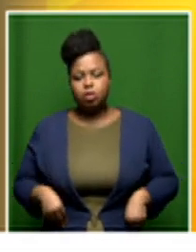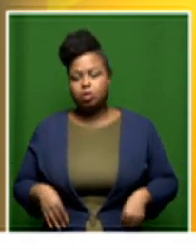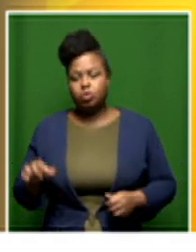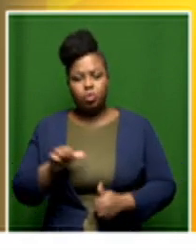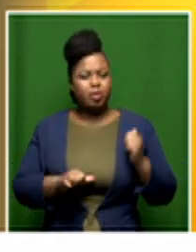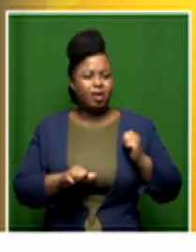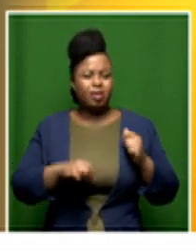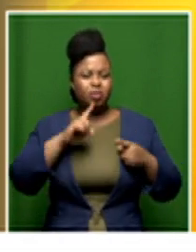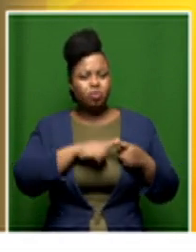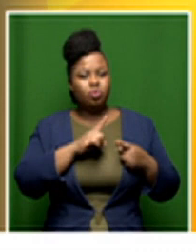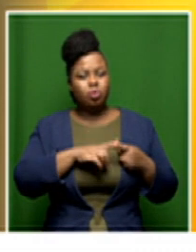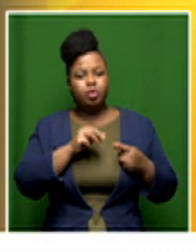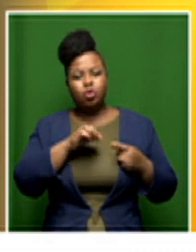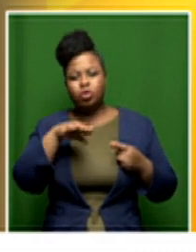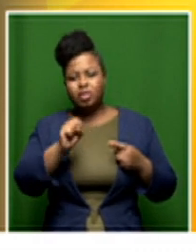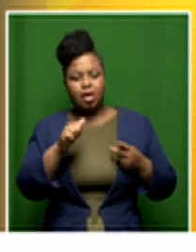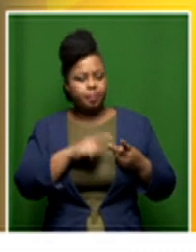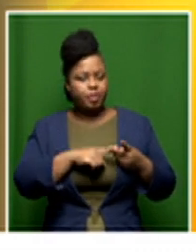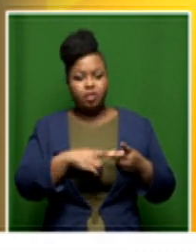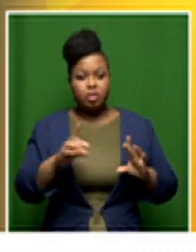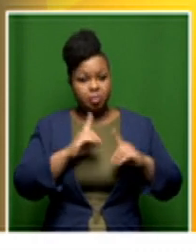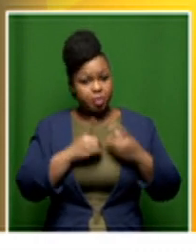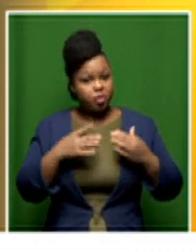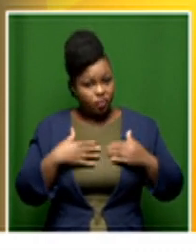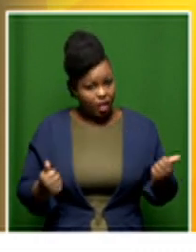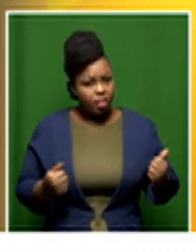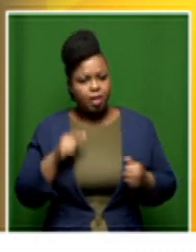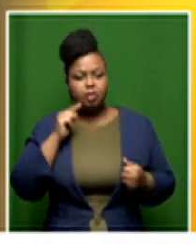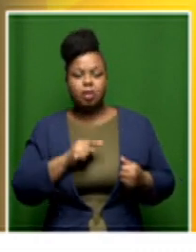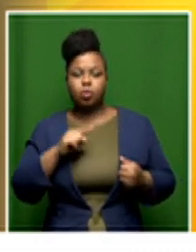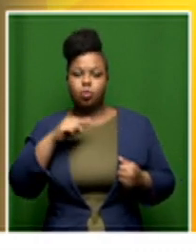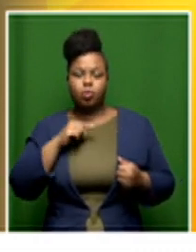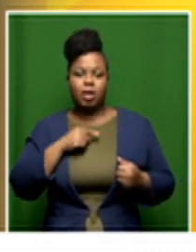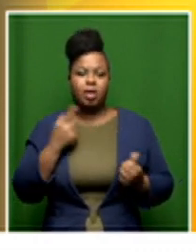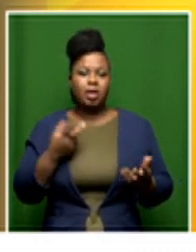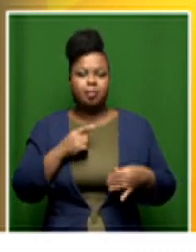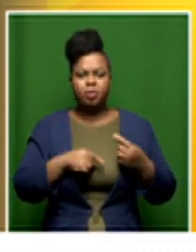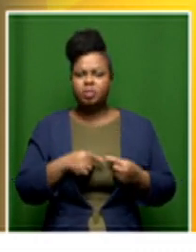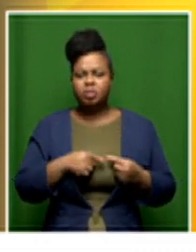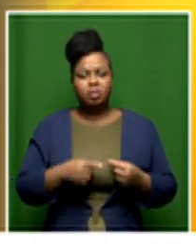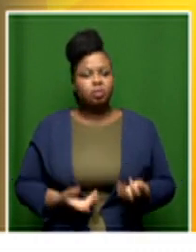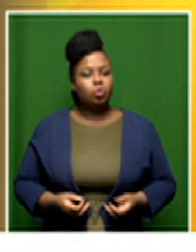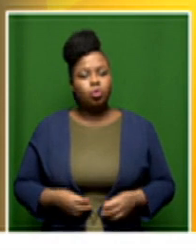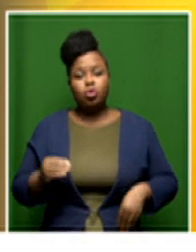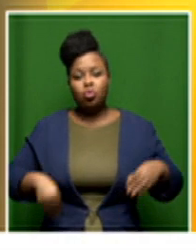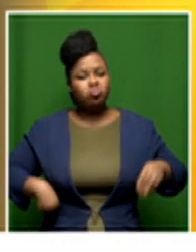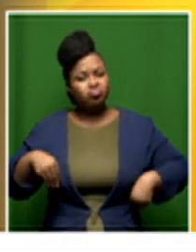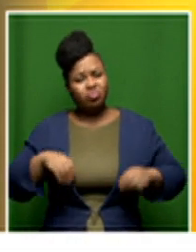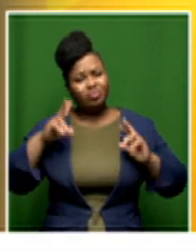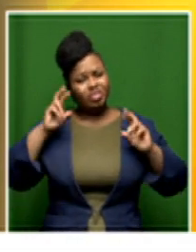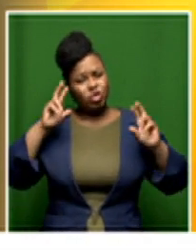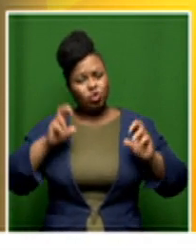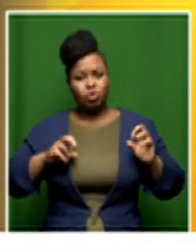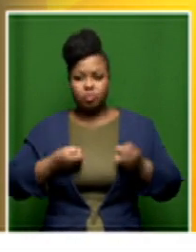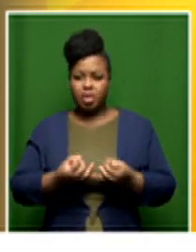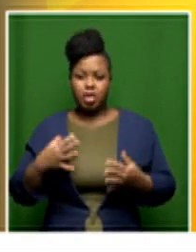back to issues of Midiosa, especially the health department that's in shambles. All of these issues are dominating